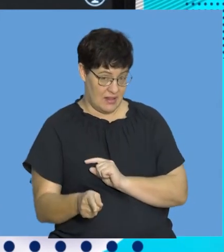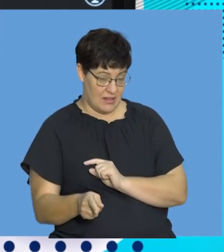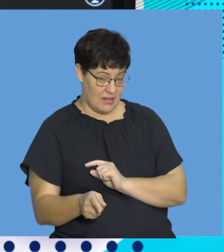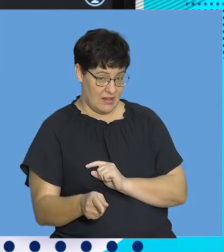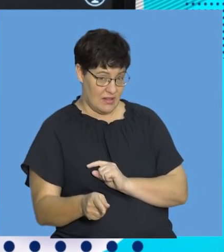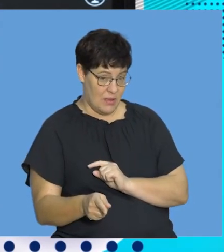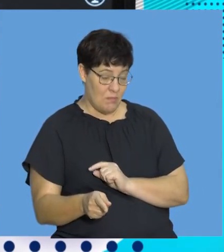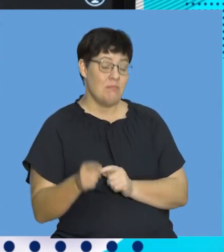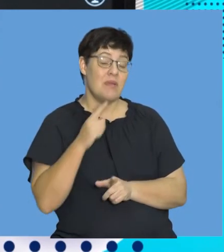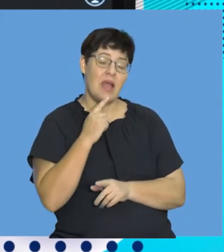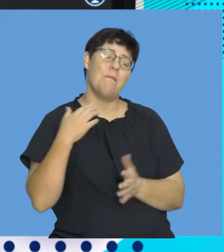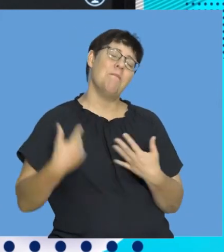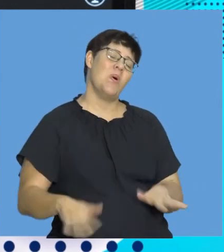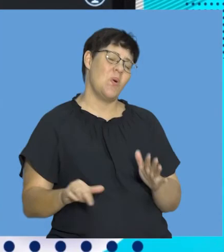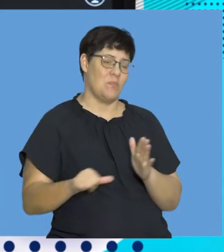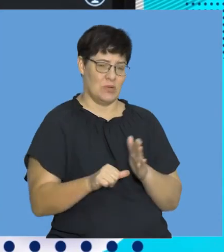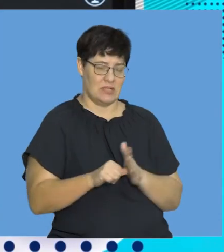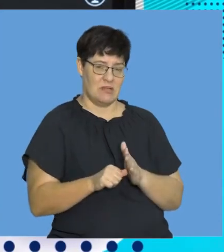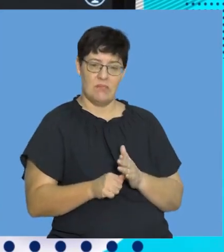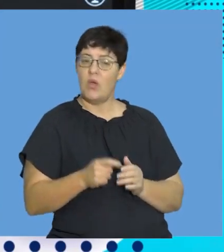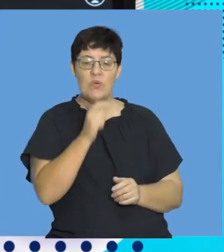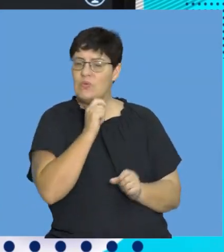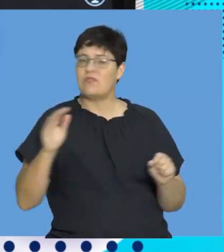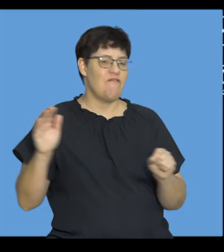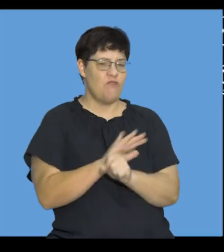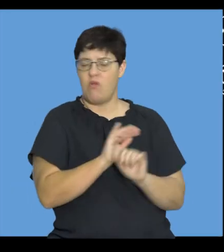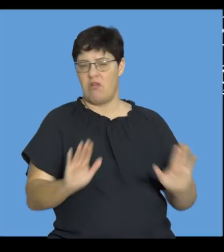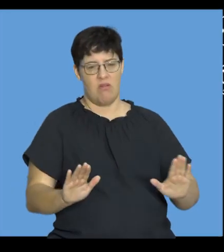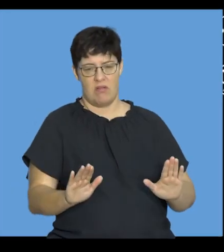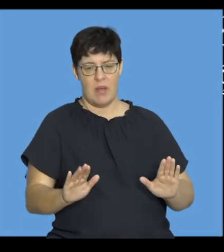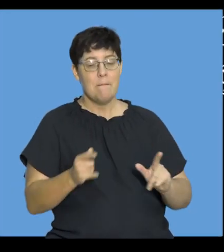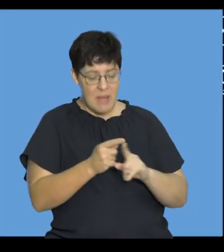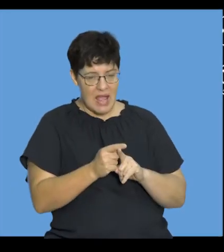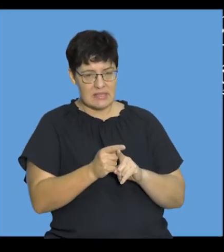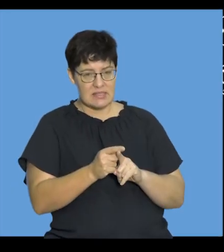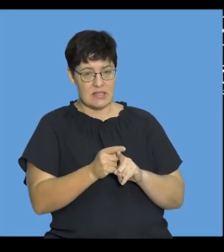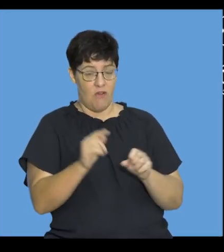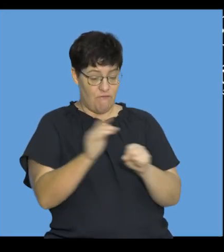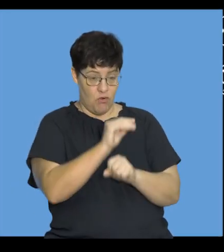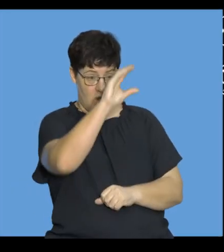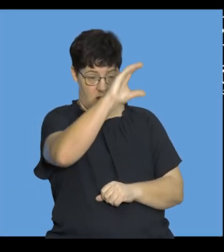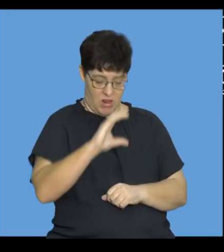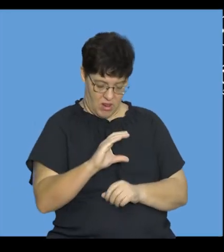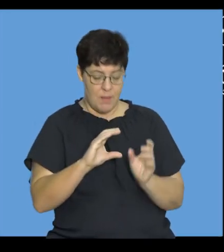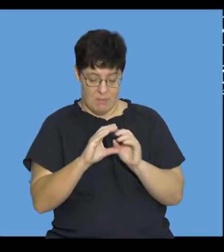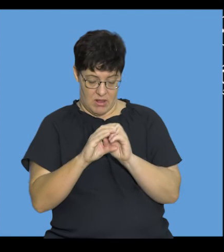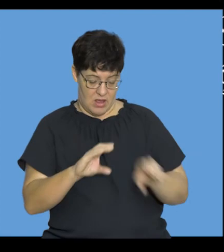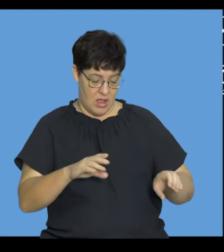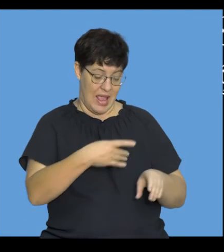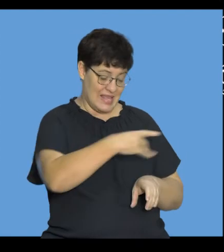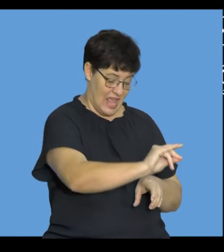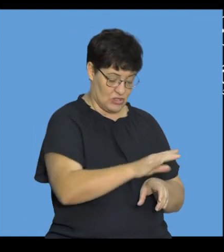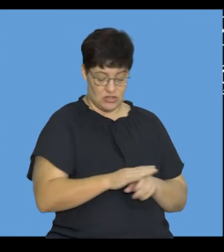emphasizing this because if you're using the incorrect amount as your basis for calculation, all